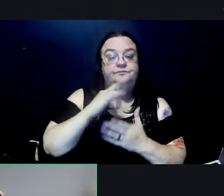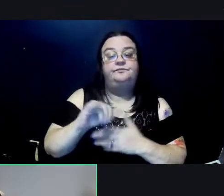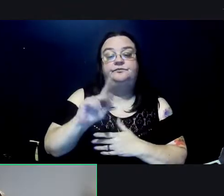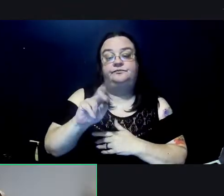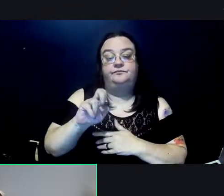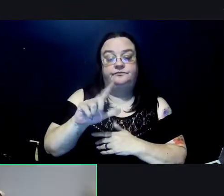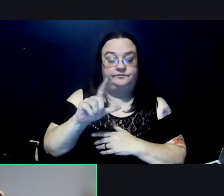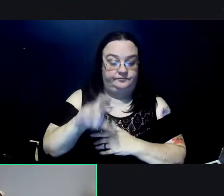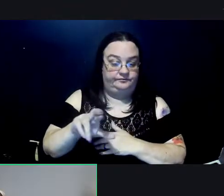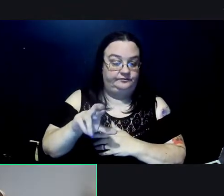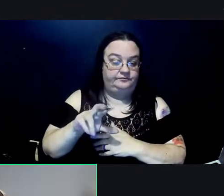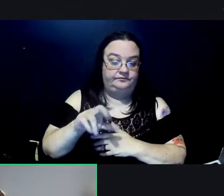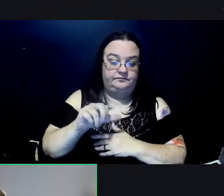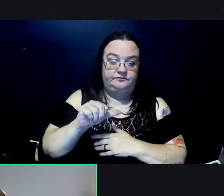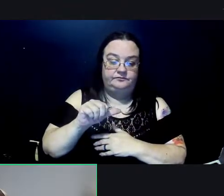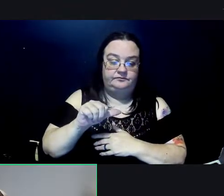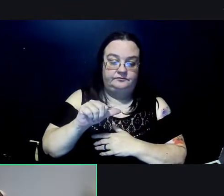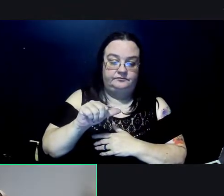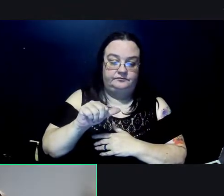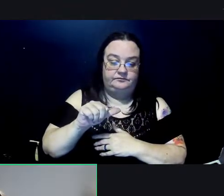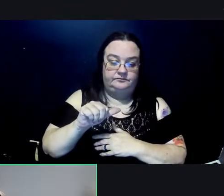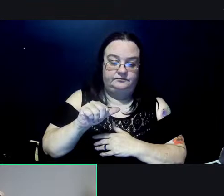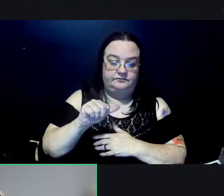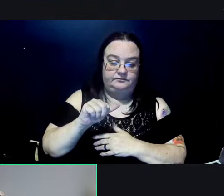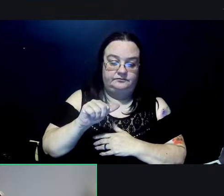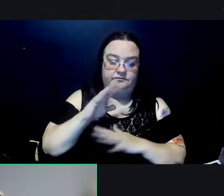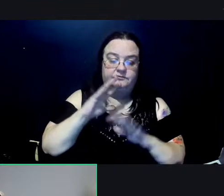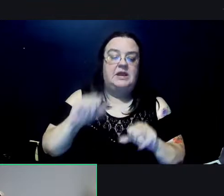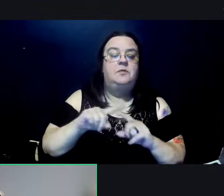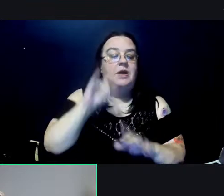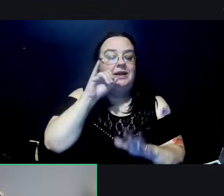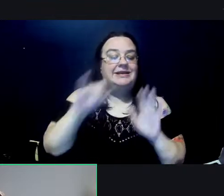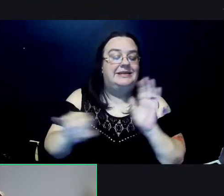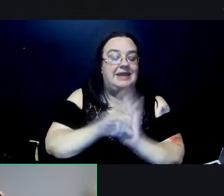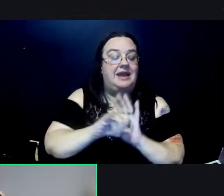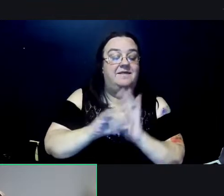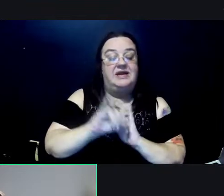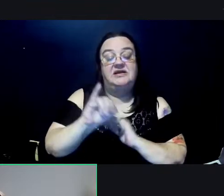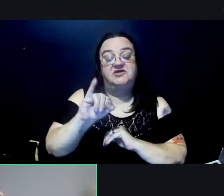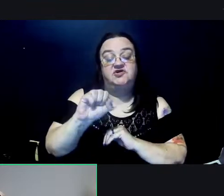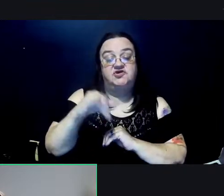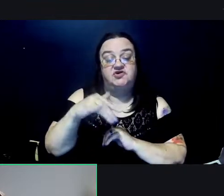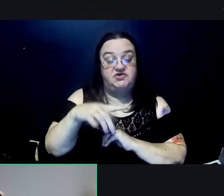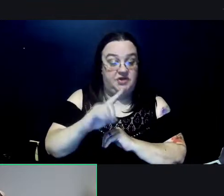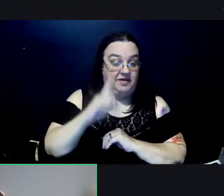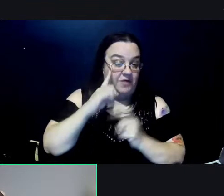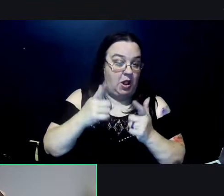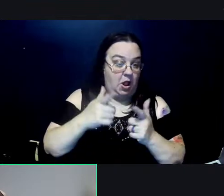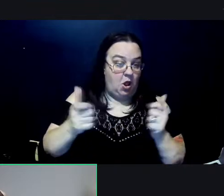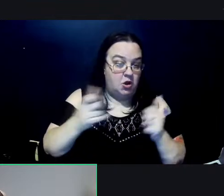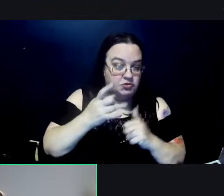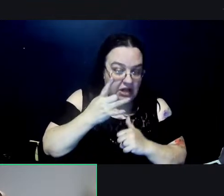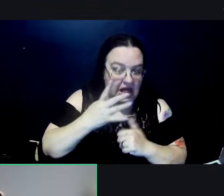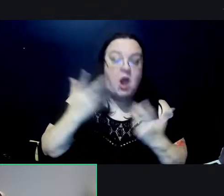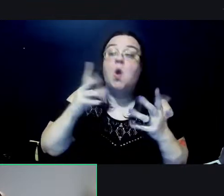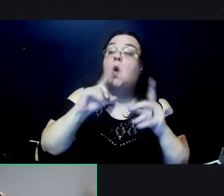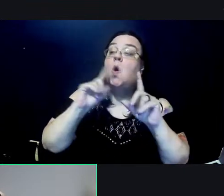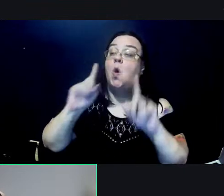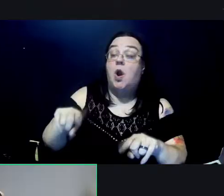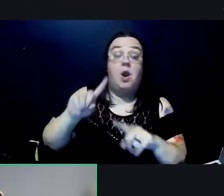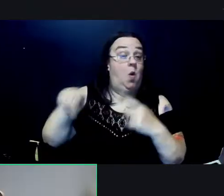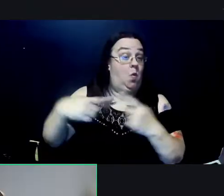able to identify a shield for the larger lights and have ordered them. We don't have a delivery date yet, but that